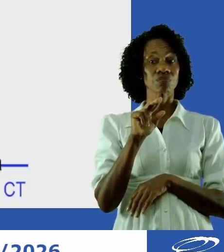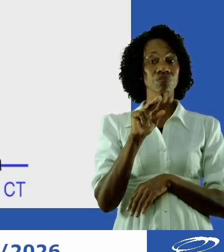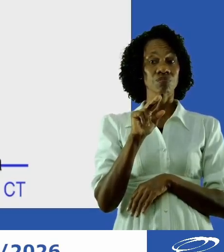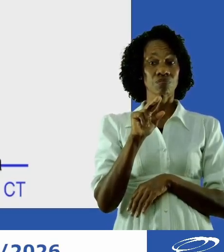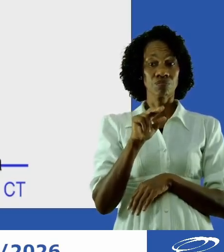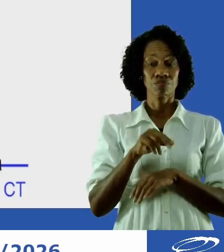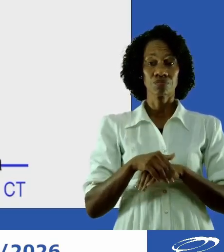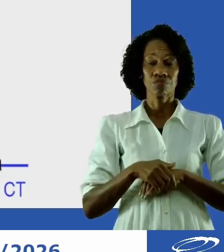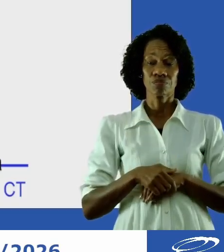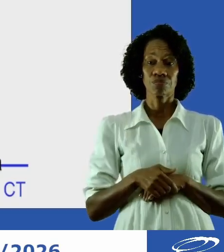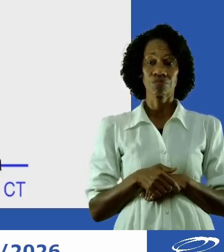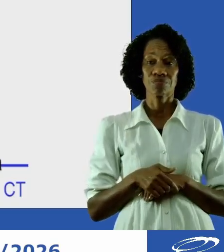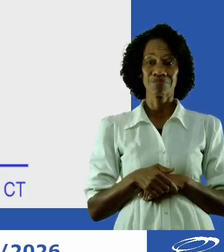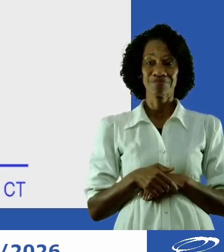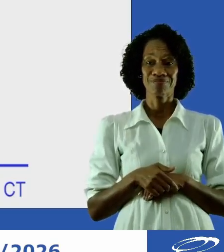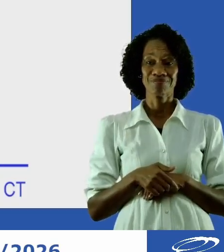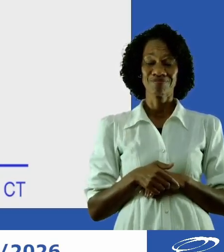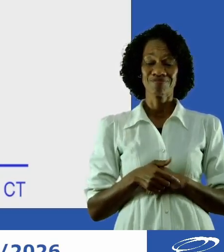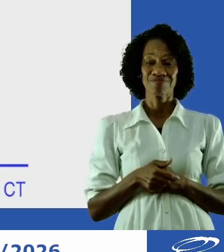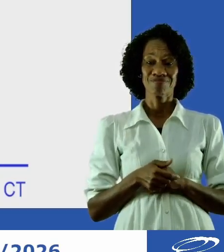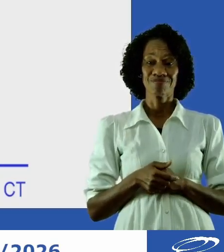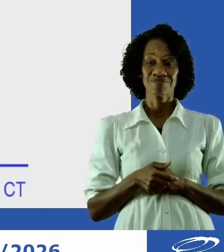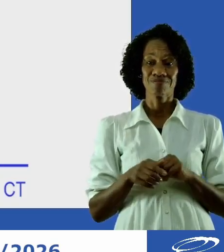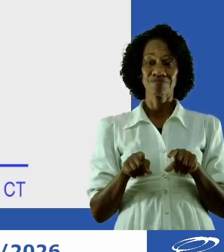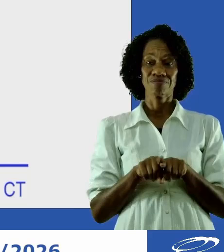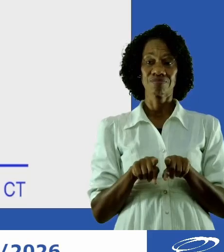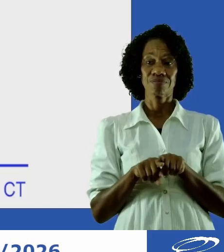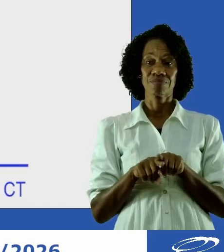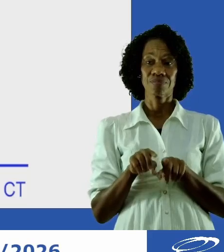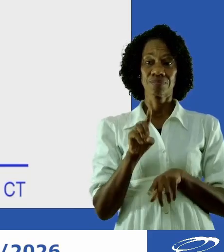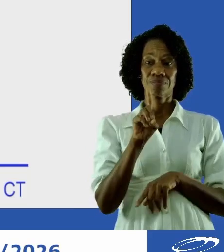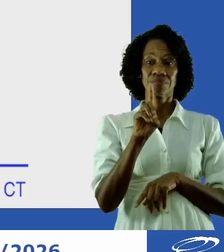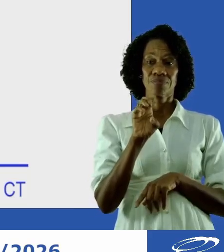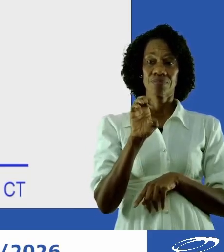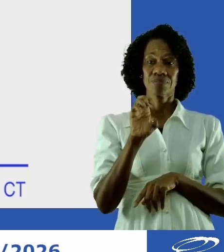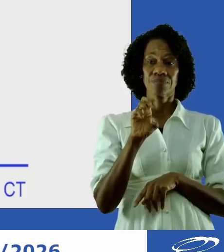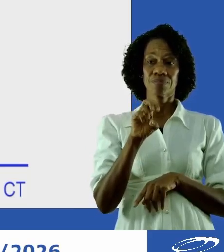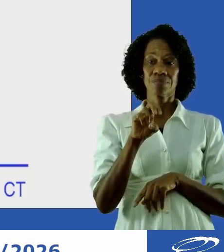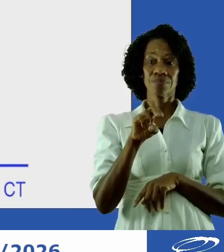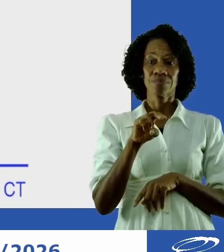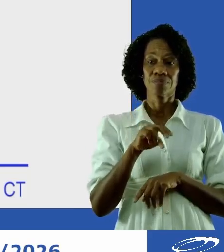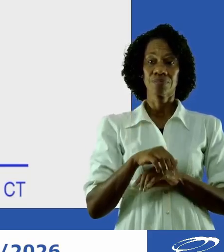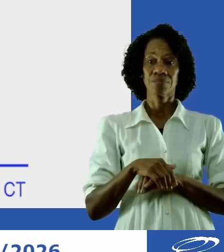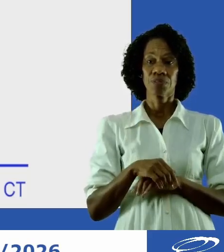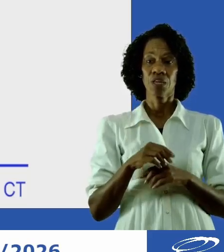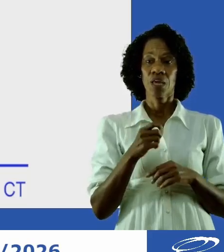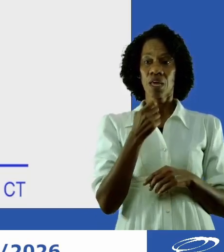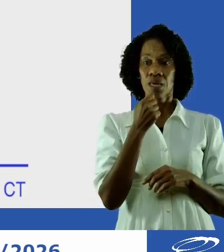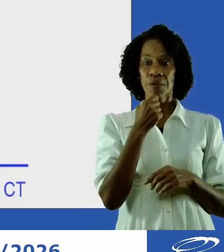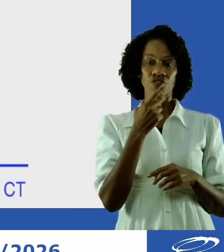analysis of the adverse events with delafloxacin. What I wanted to highlight is that there was no signal